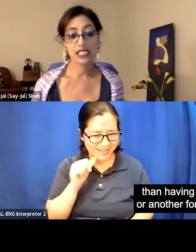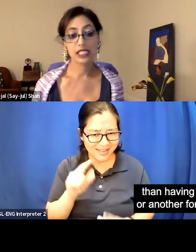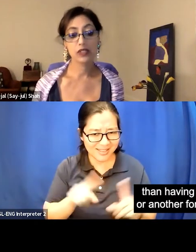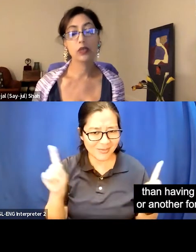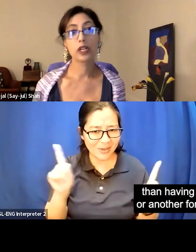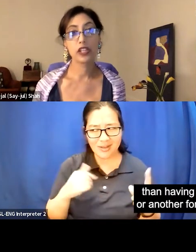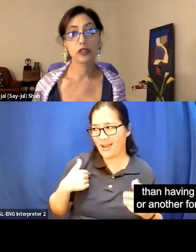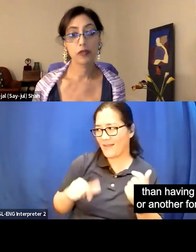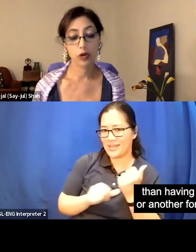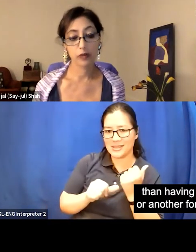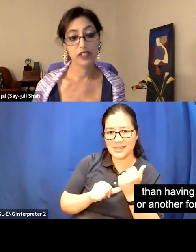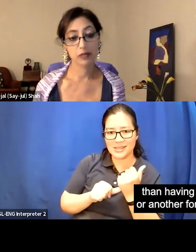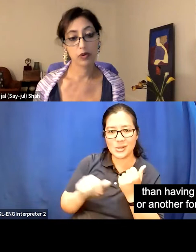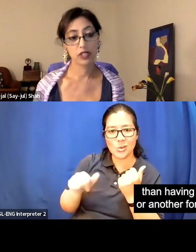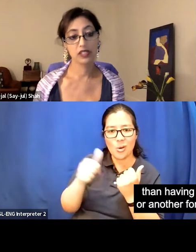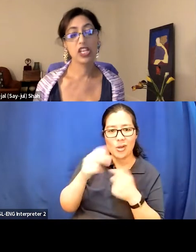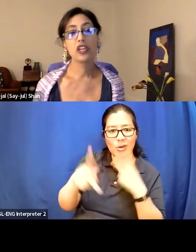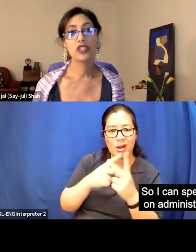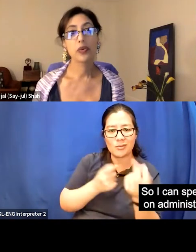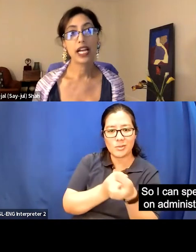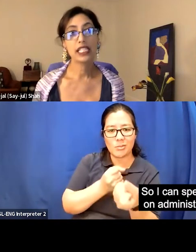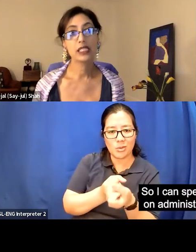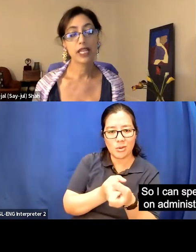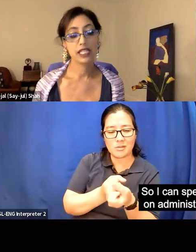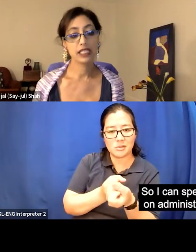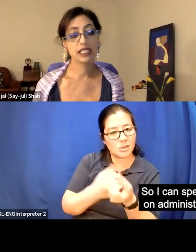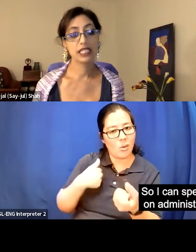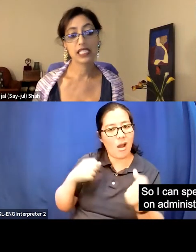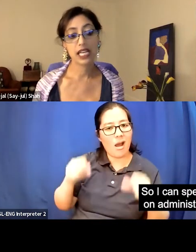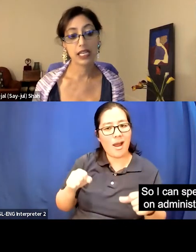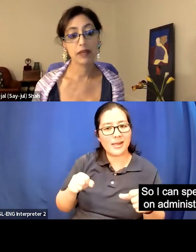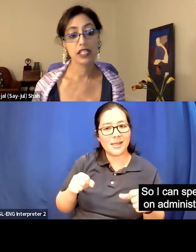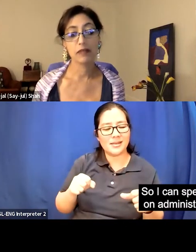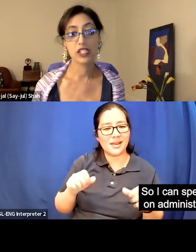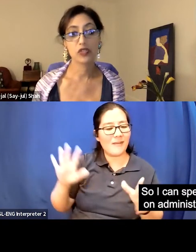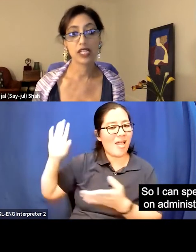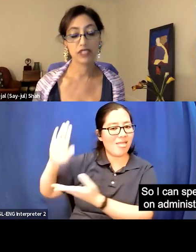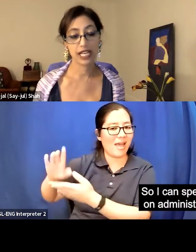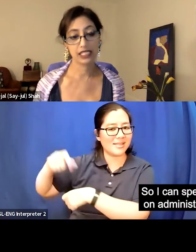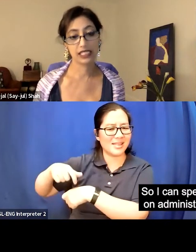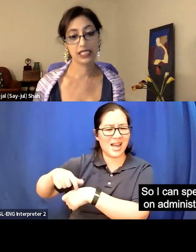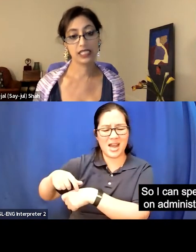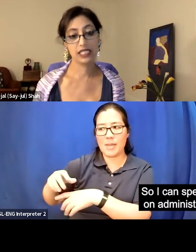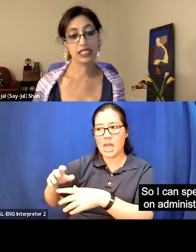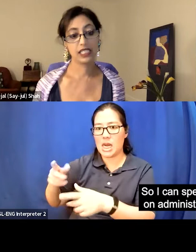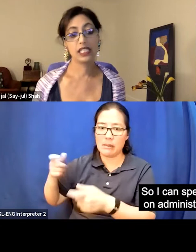an assistant or another form of support, so I can spend less time on administrative